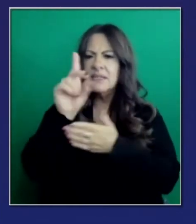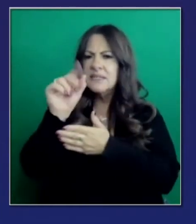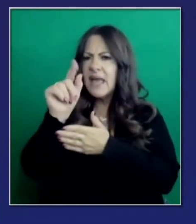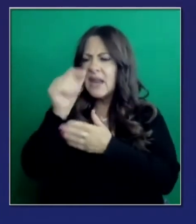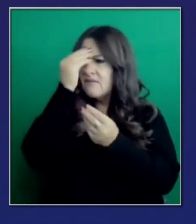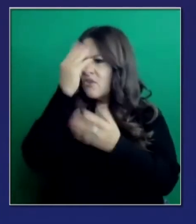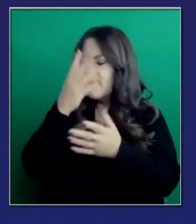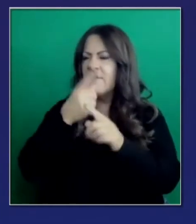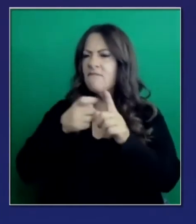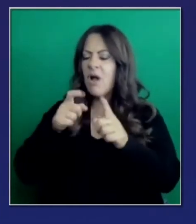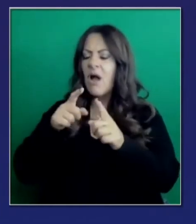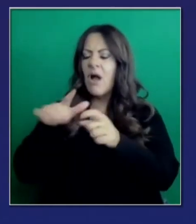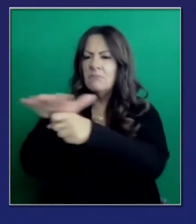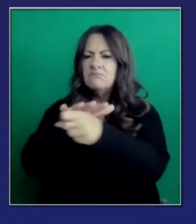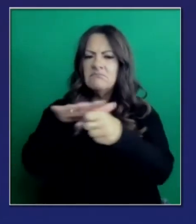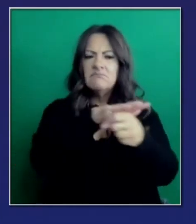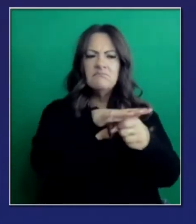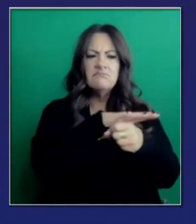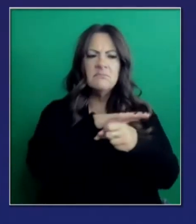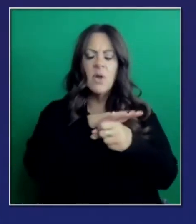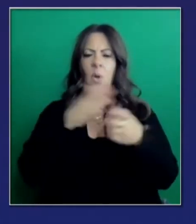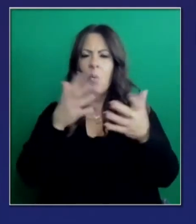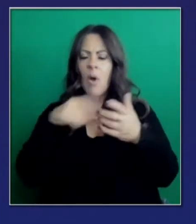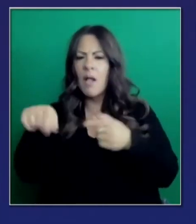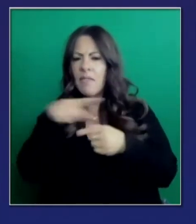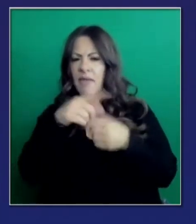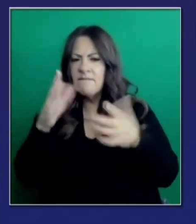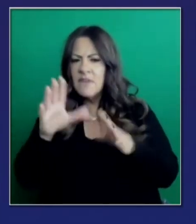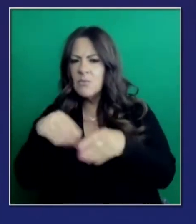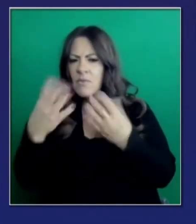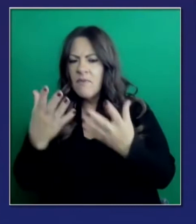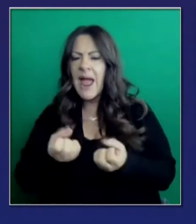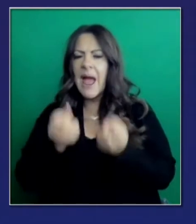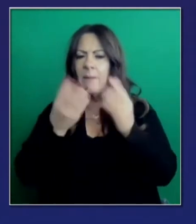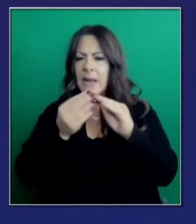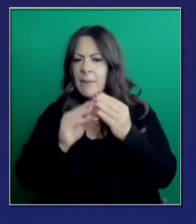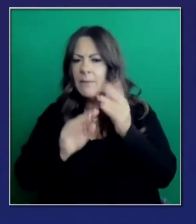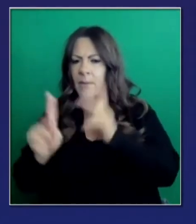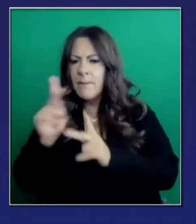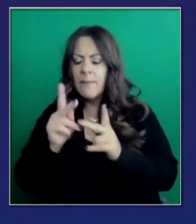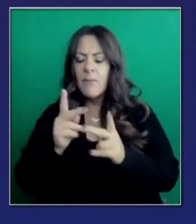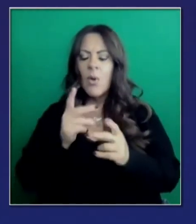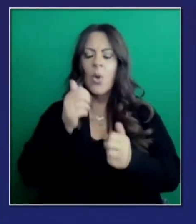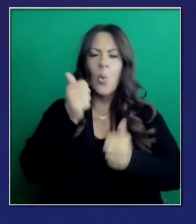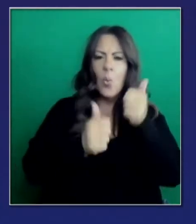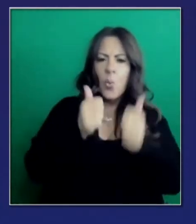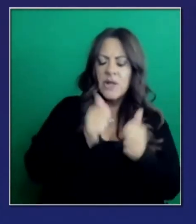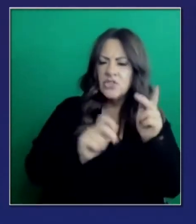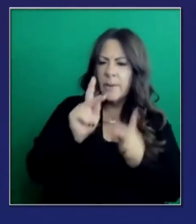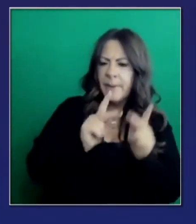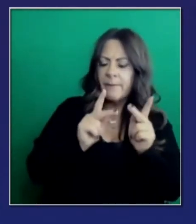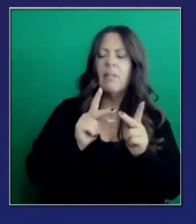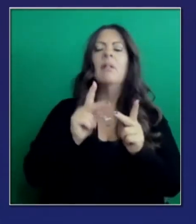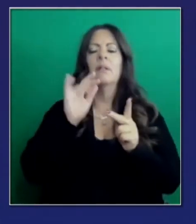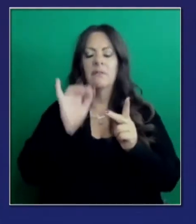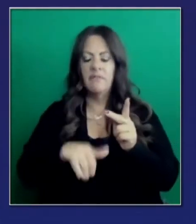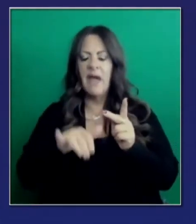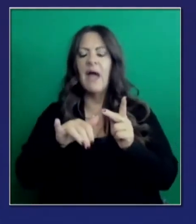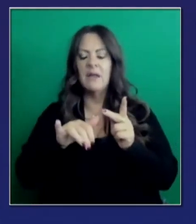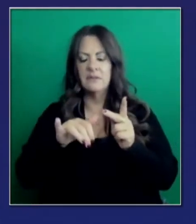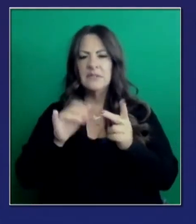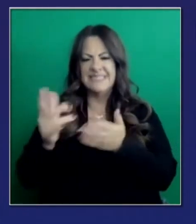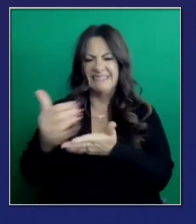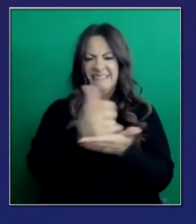administered. And it's a mechanism to fundamentally address this reporting lag, which again is very stubborn but very real.